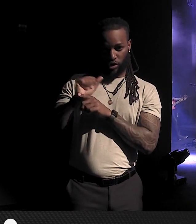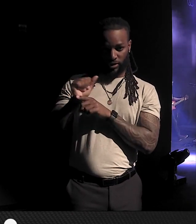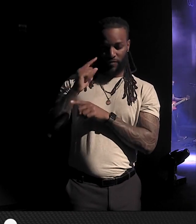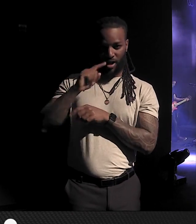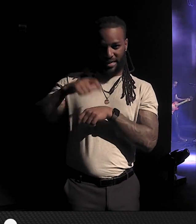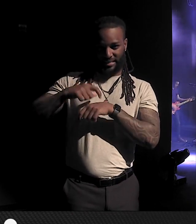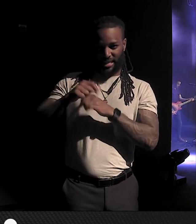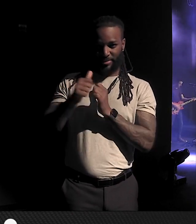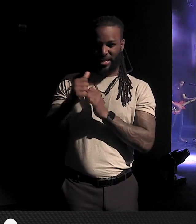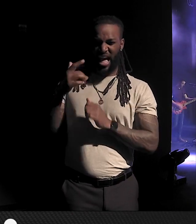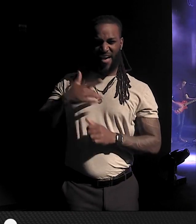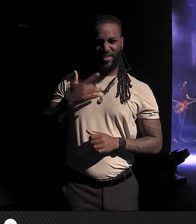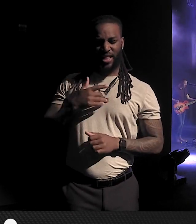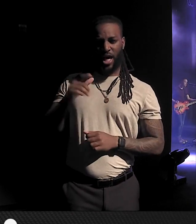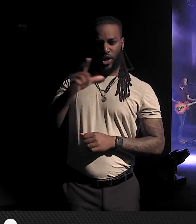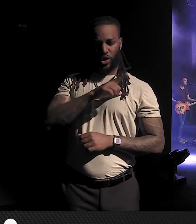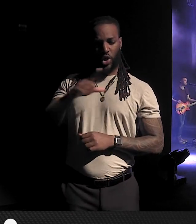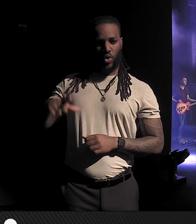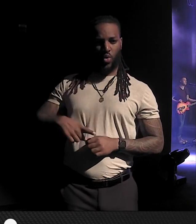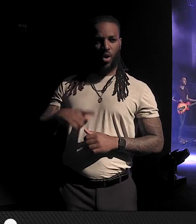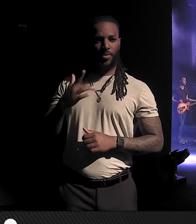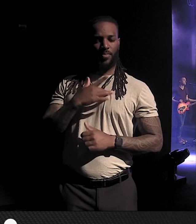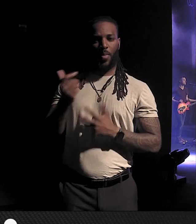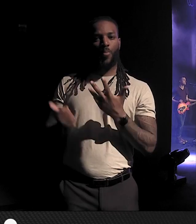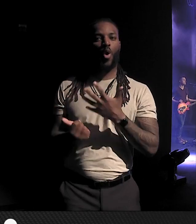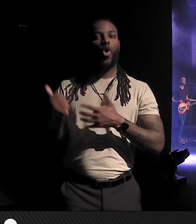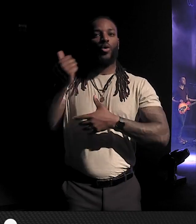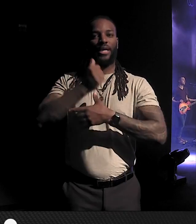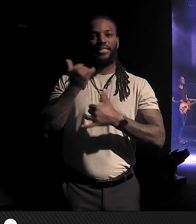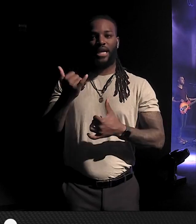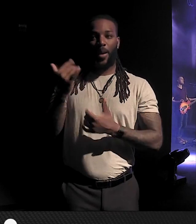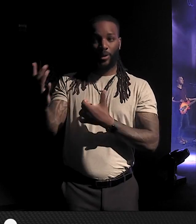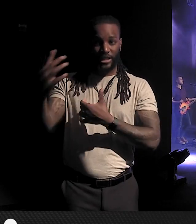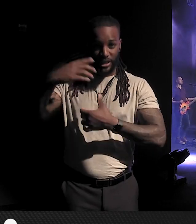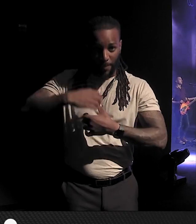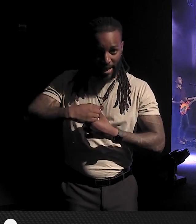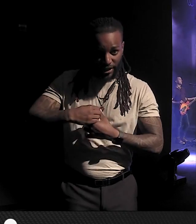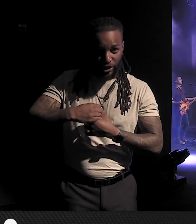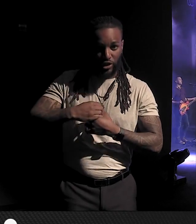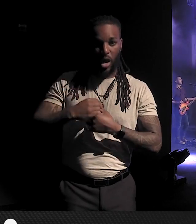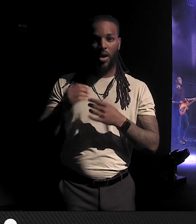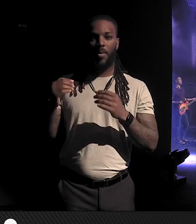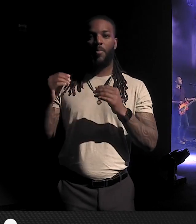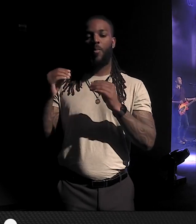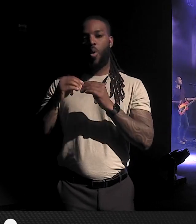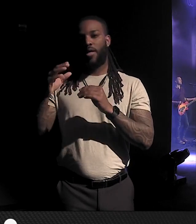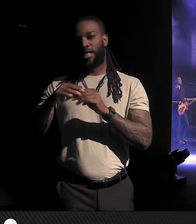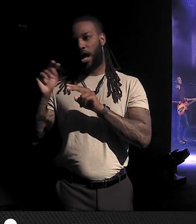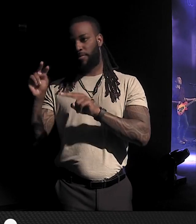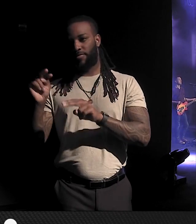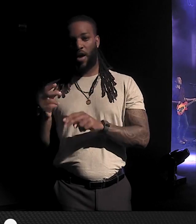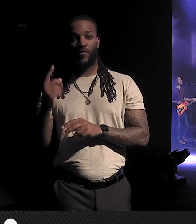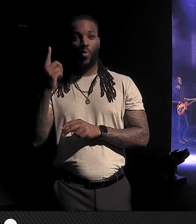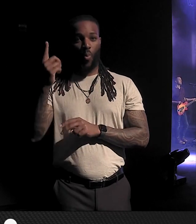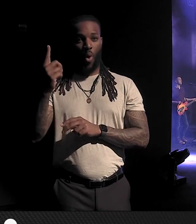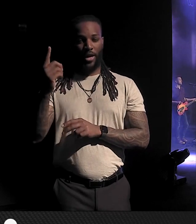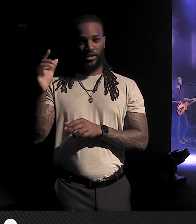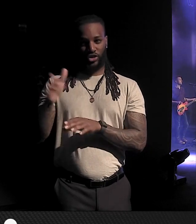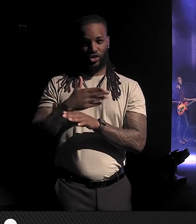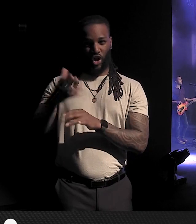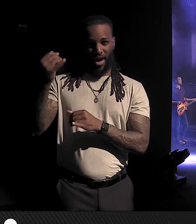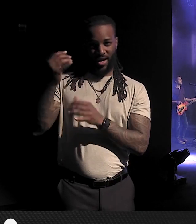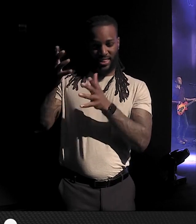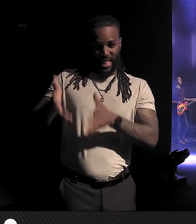Like the Lord impressed upon my heart, prioritize today participation over observation. So we have one worship song left